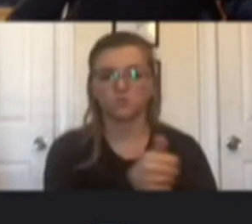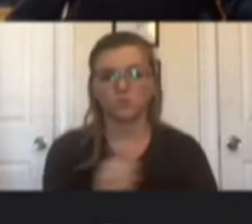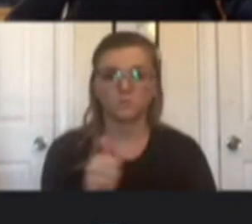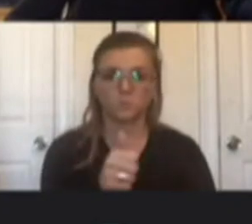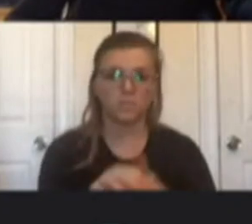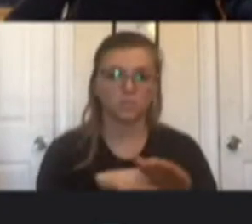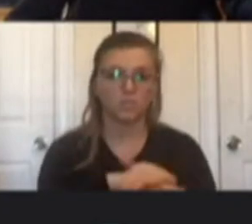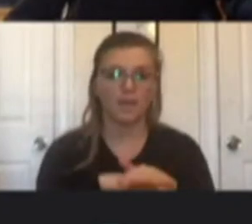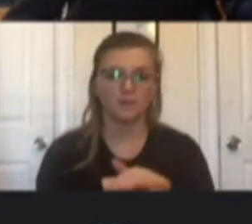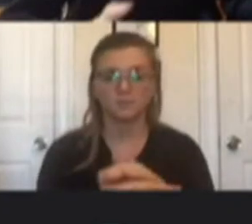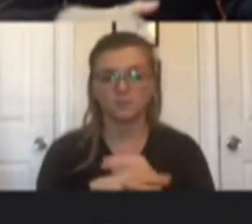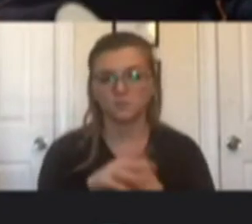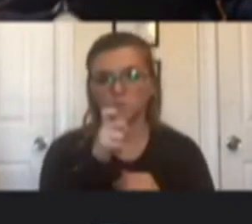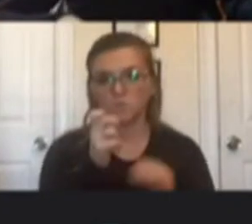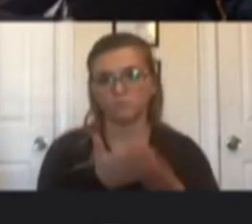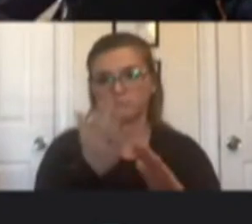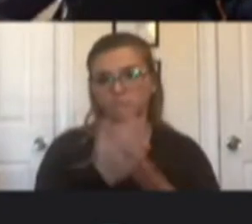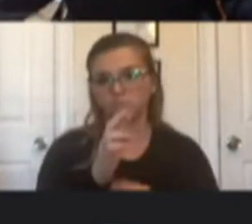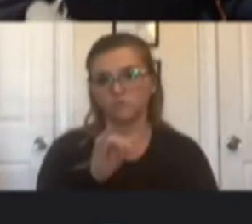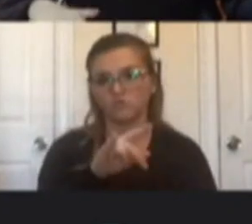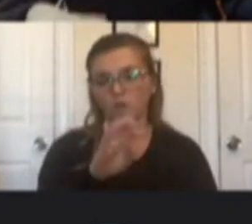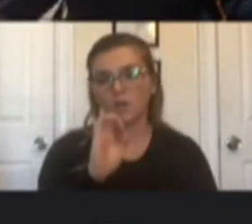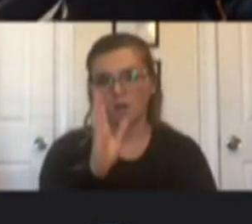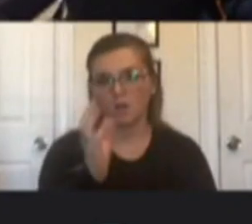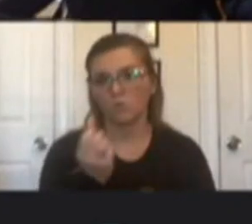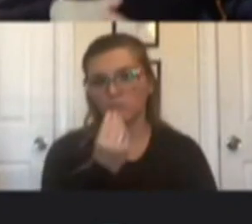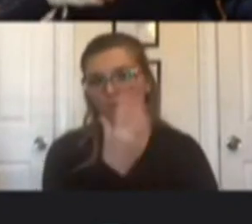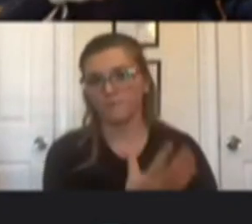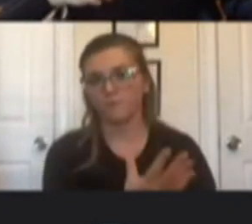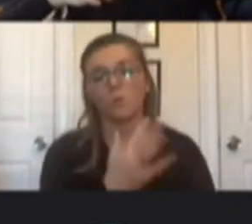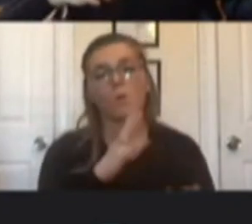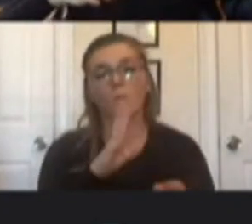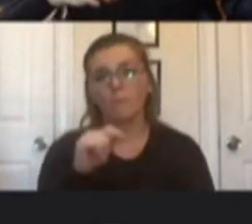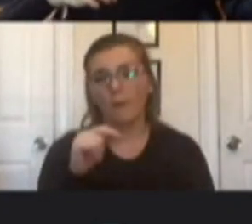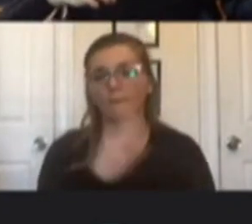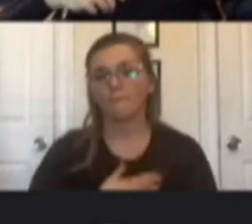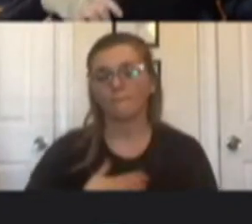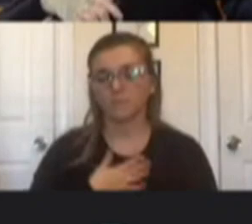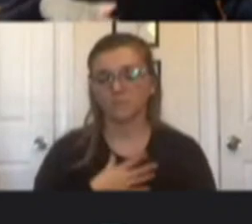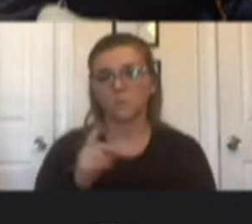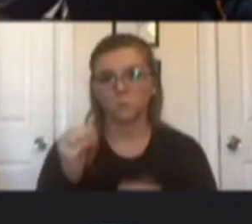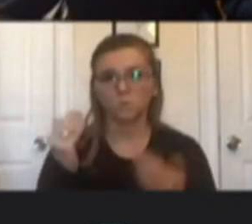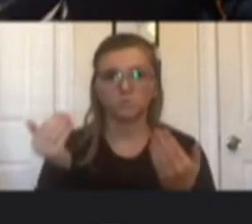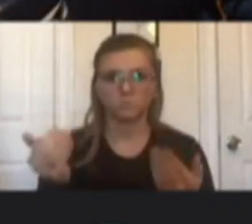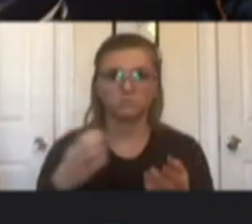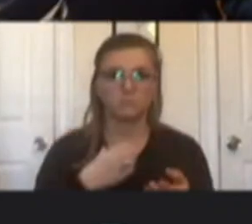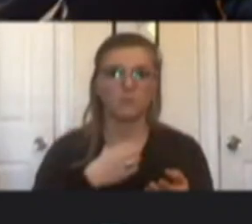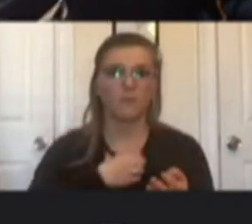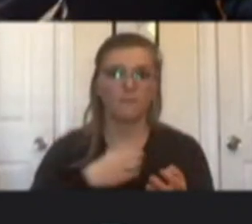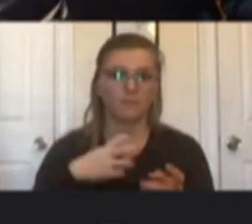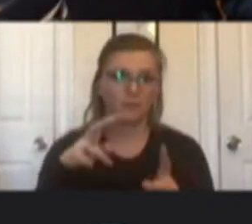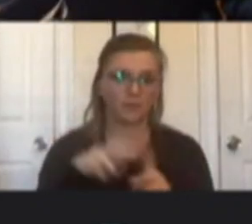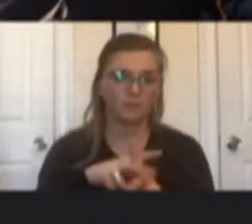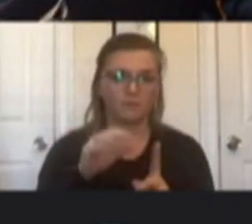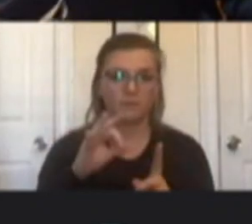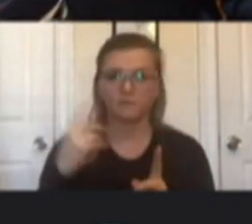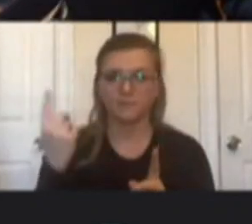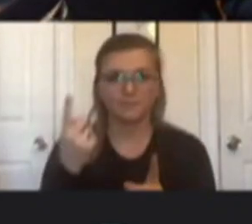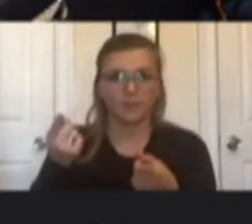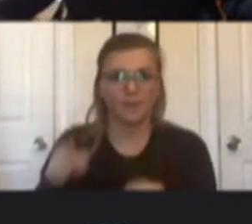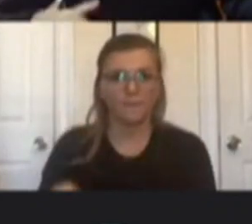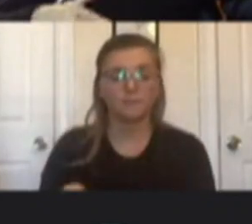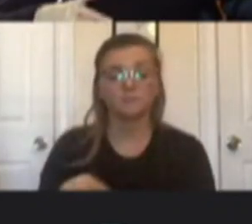runs the ride directly, but please do follow the normal complaint process. And also,